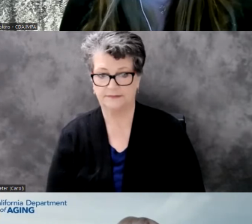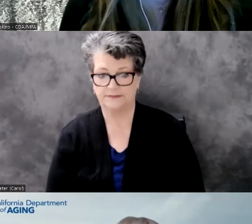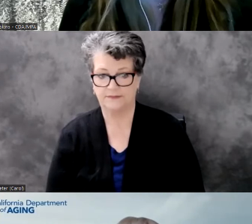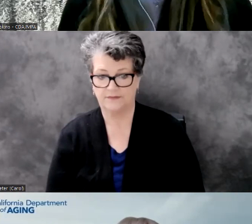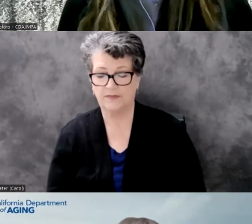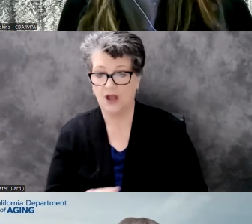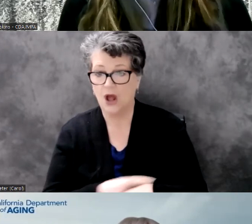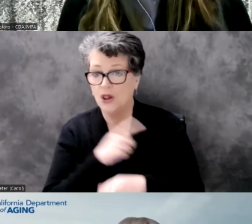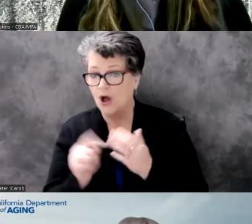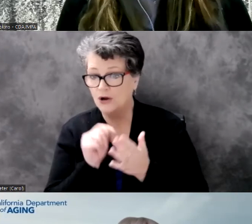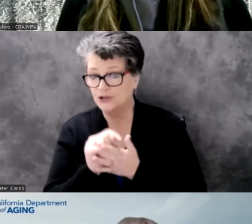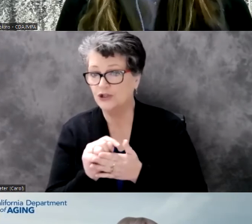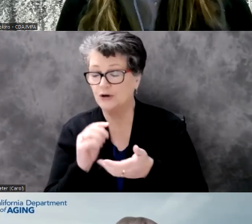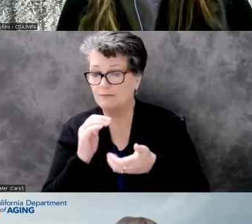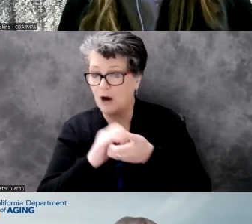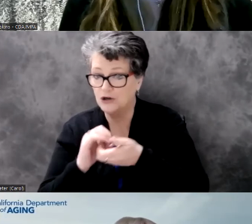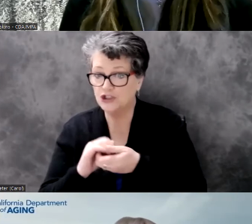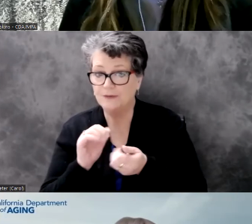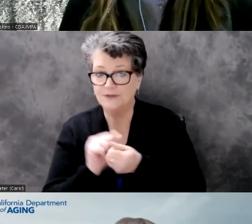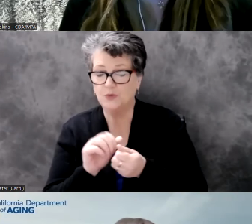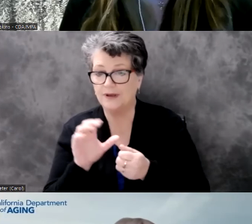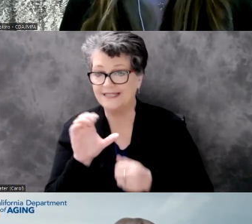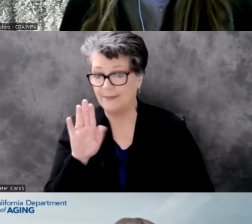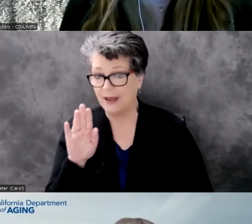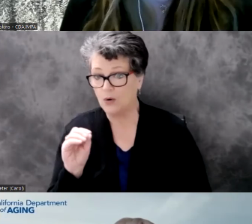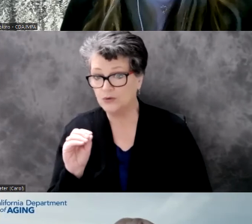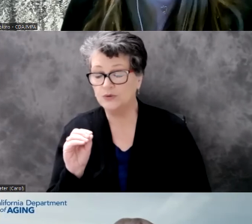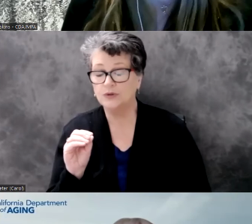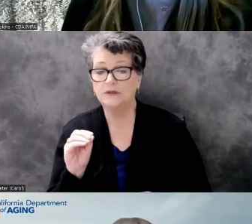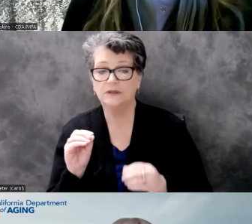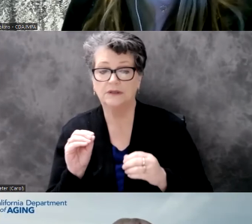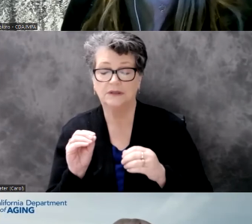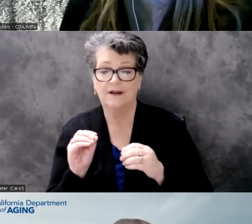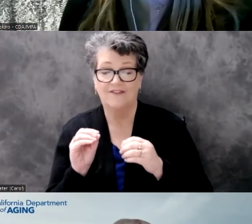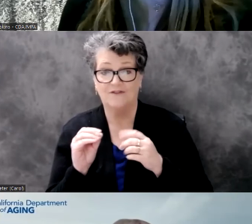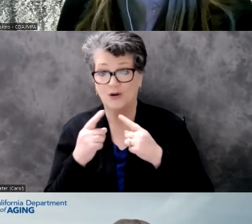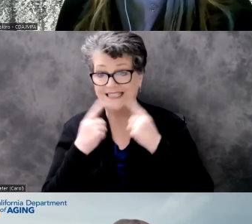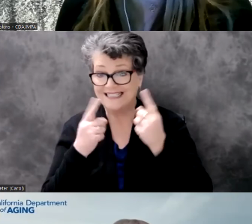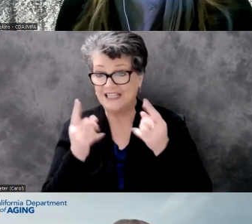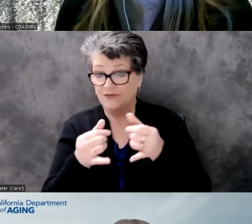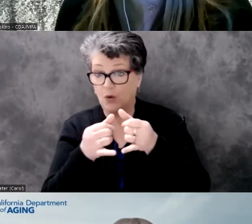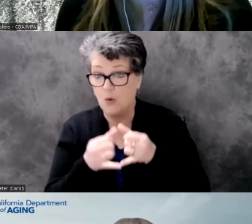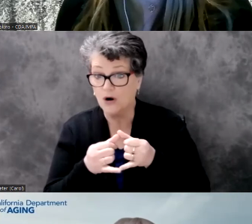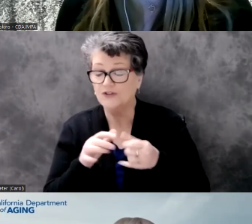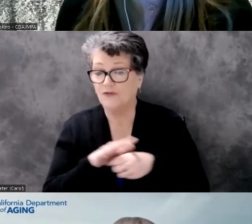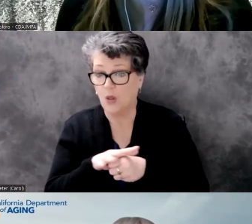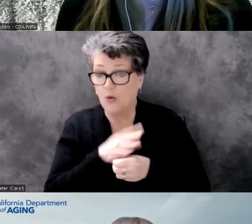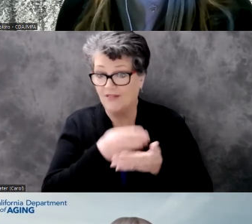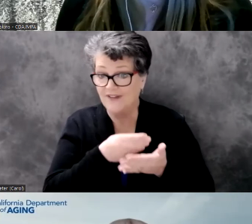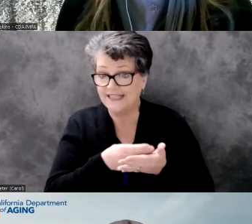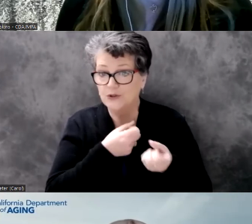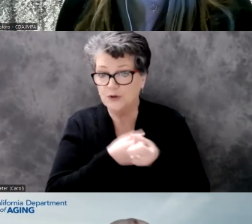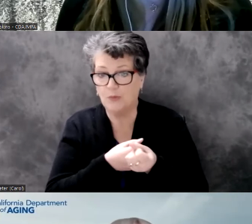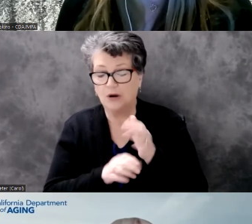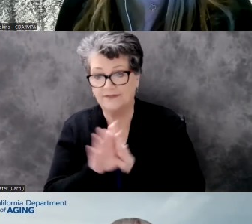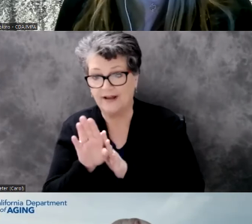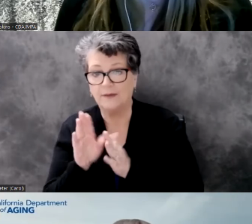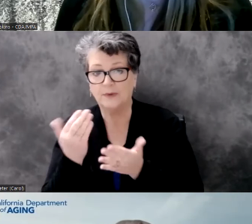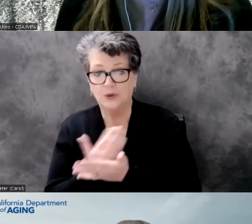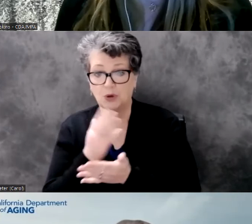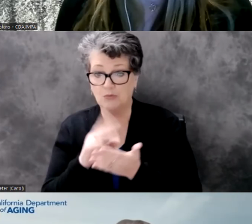Long-term partnerships with community-based organizations, successful awards from multiple funding sources to support development of new programs that